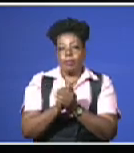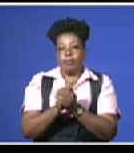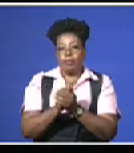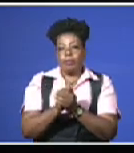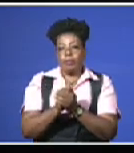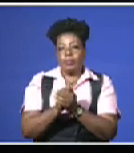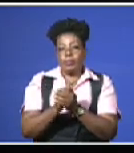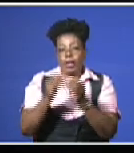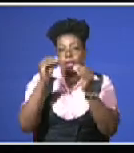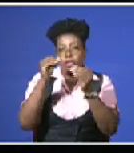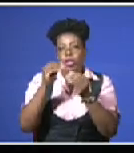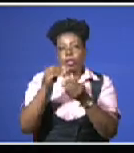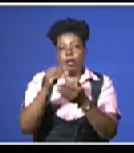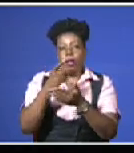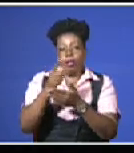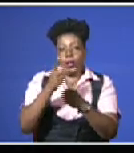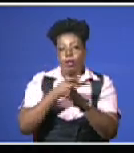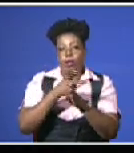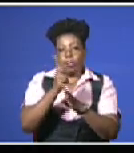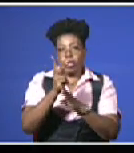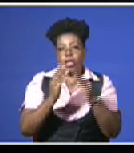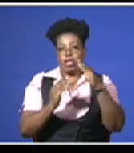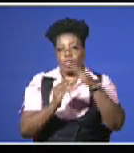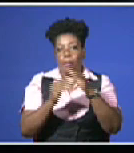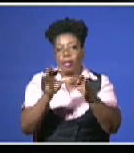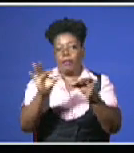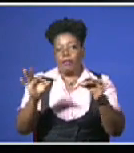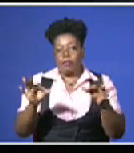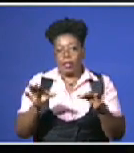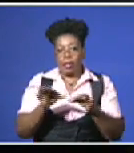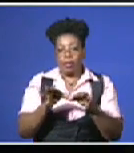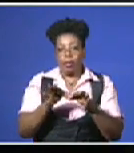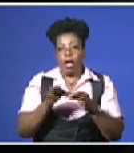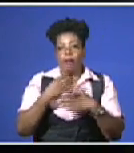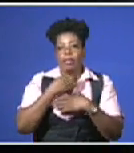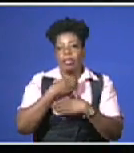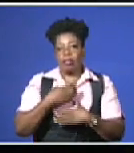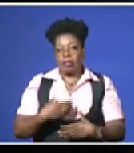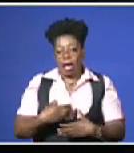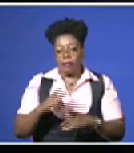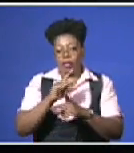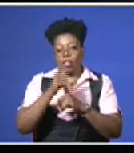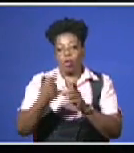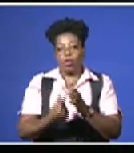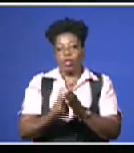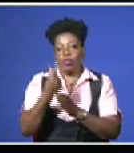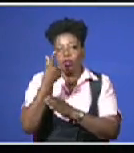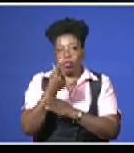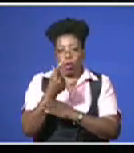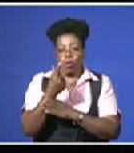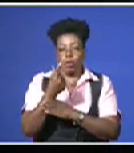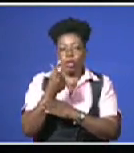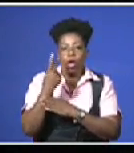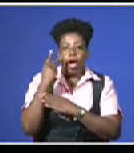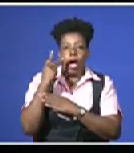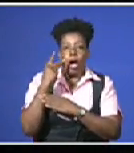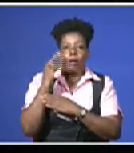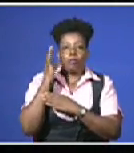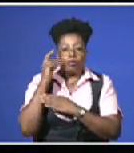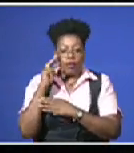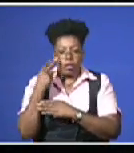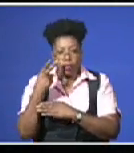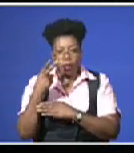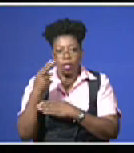the top of their field, cultivating a passion for locally grown produce, and using